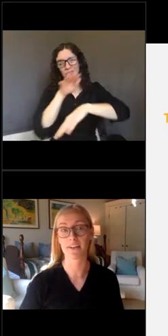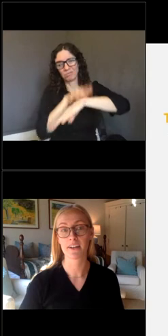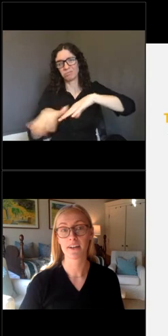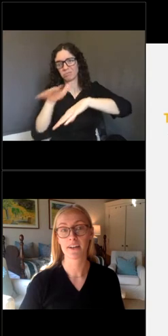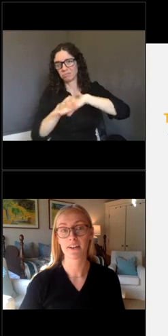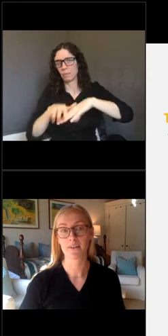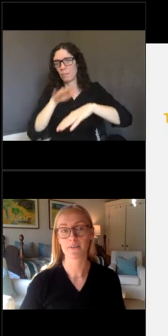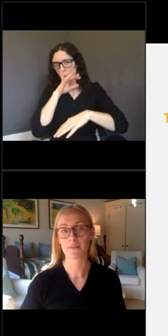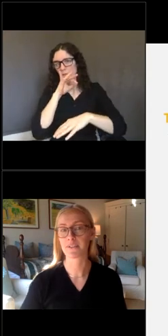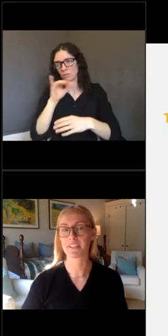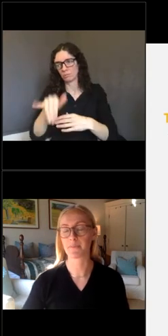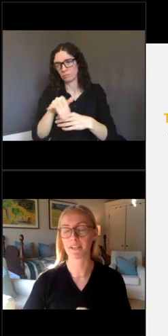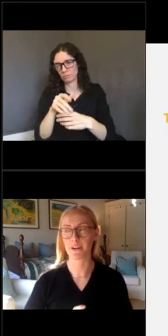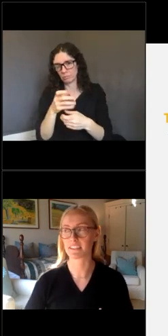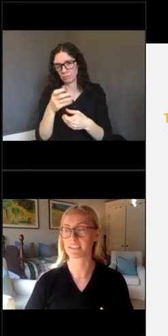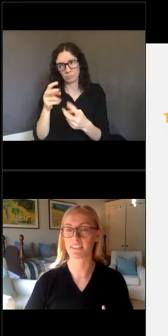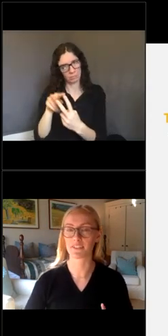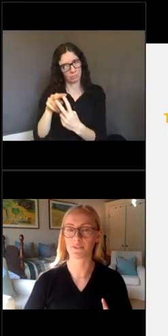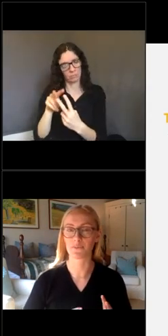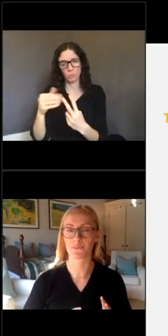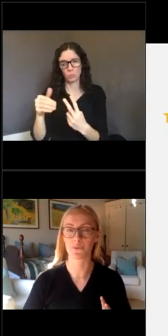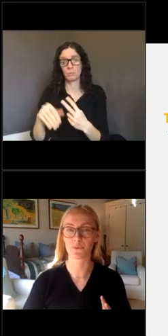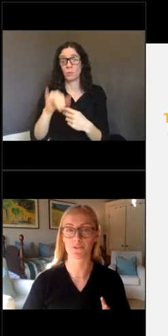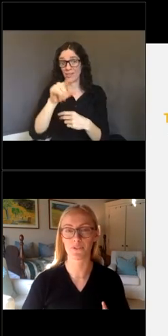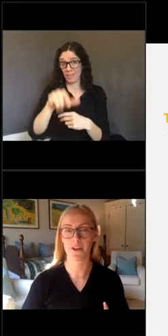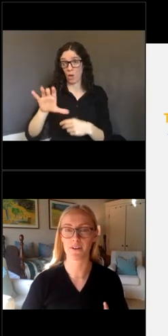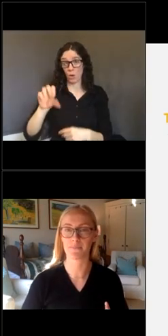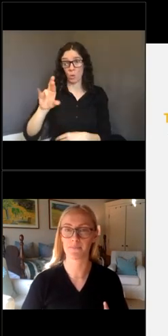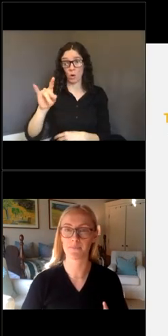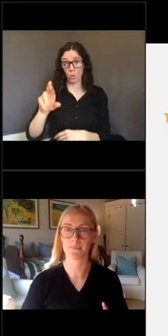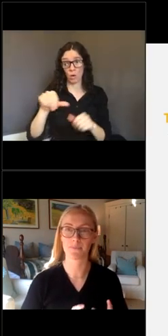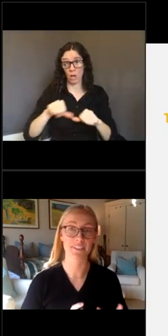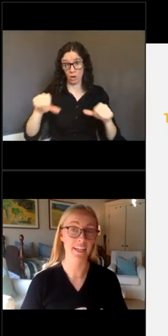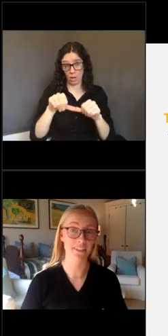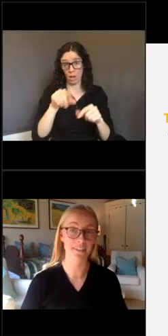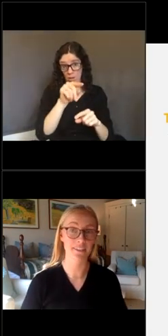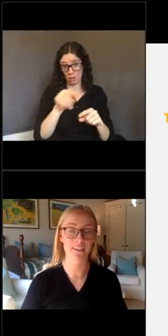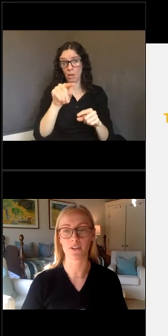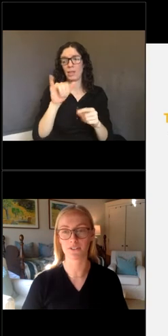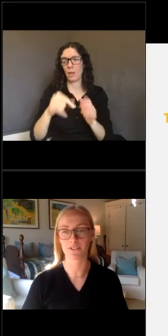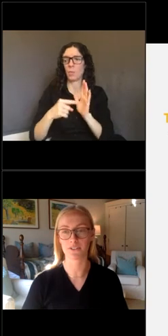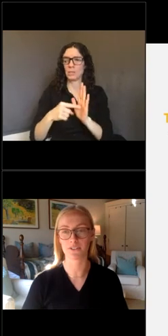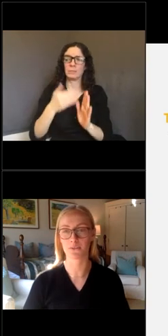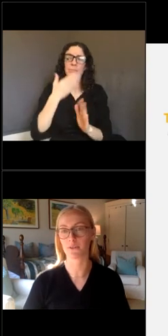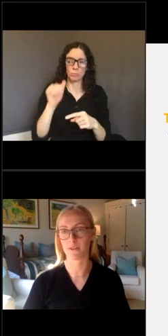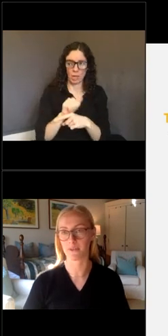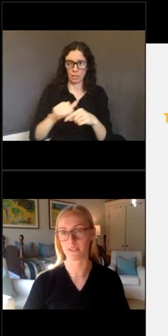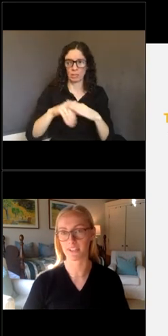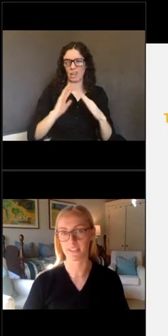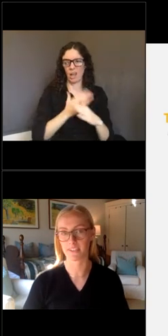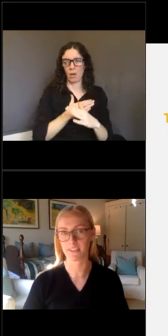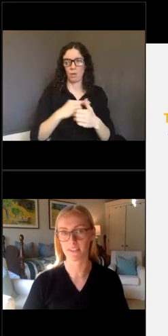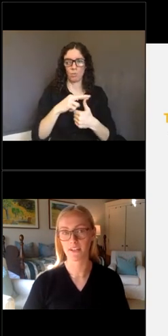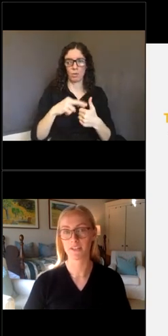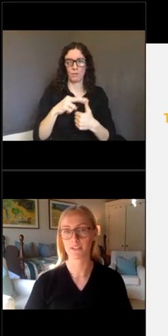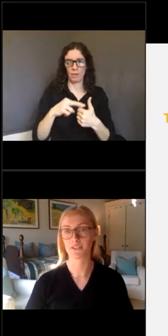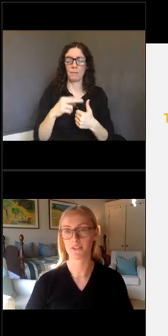area represents best practices from rules of thumb 7 and also rule of thumb